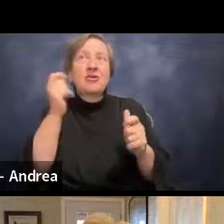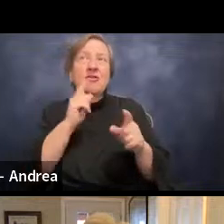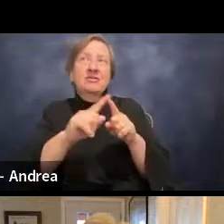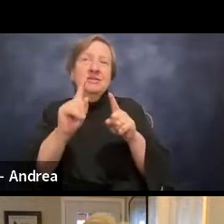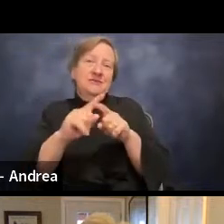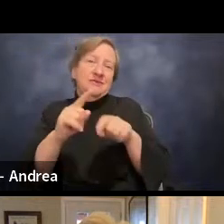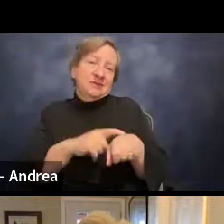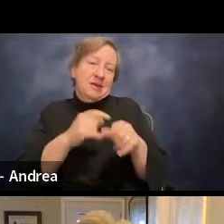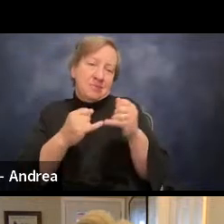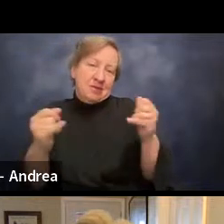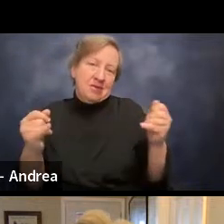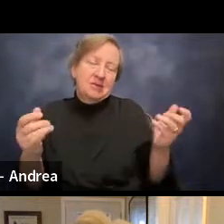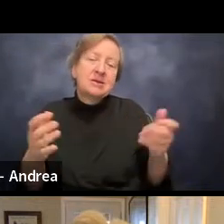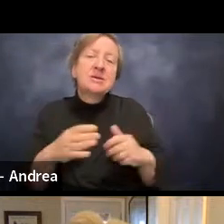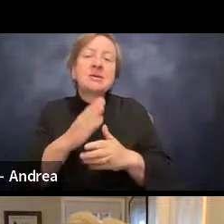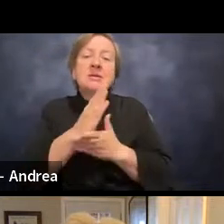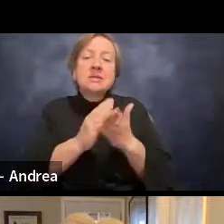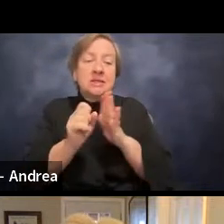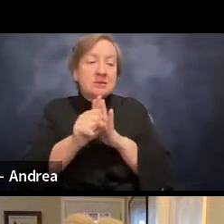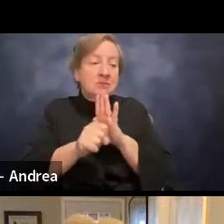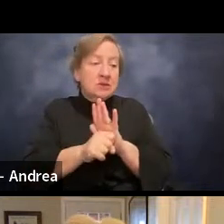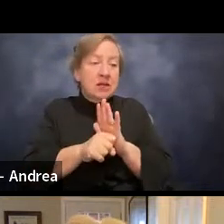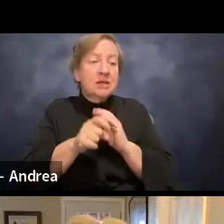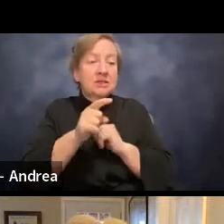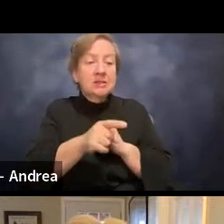timelines. So some states are already,